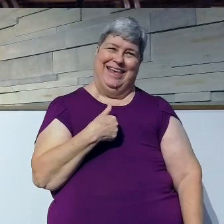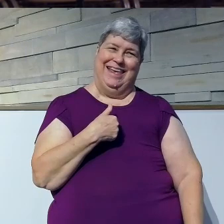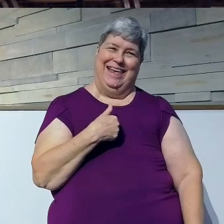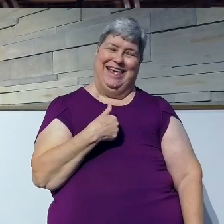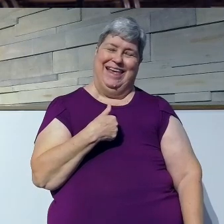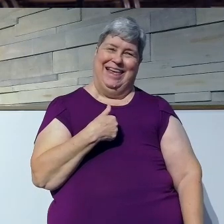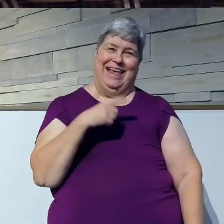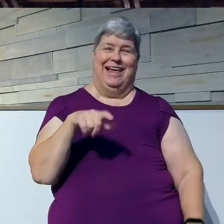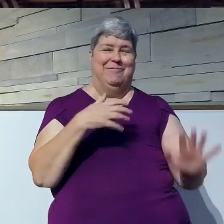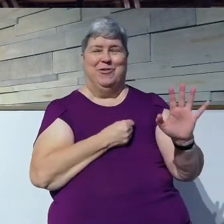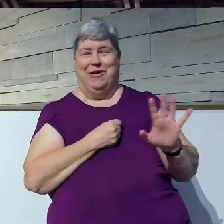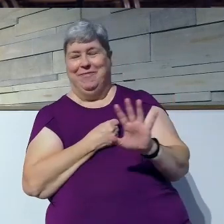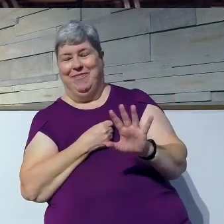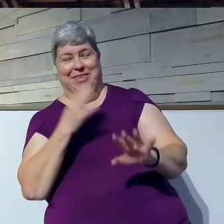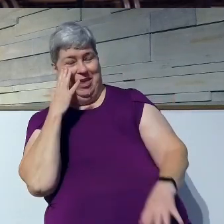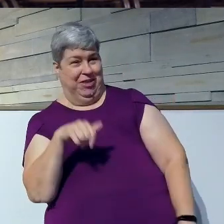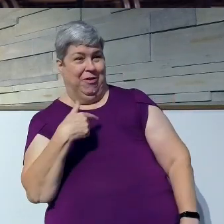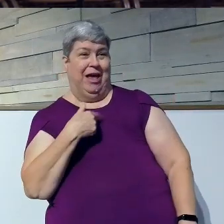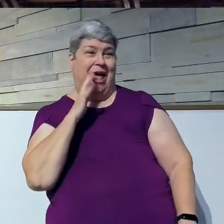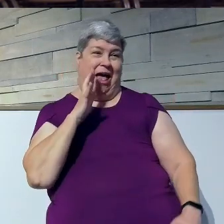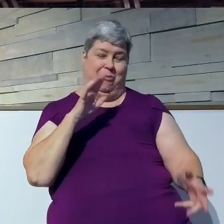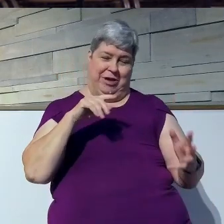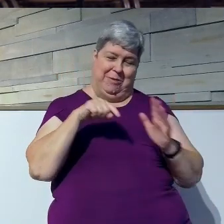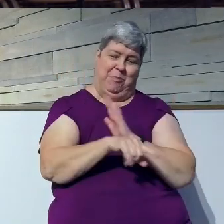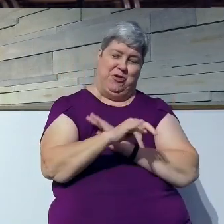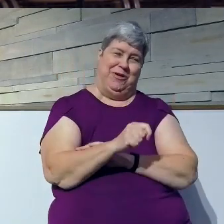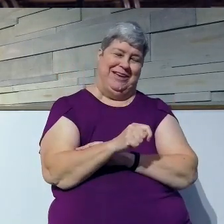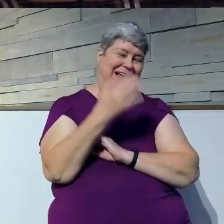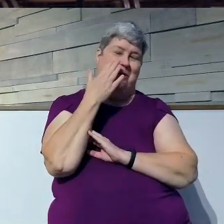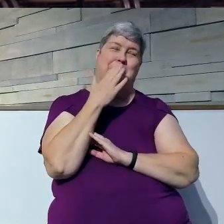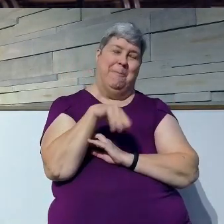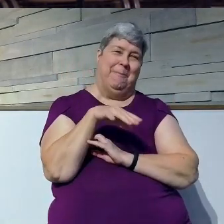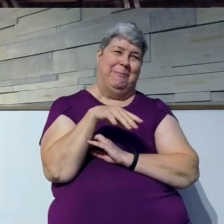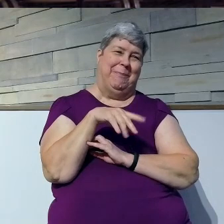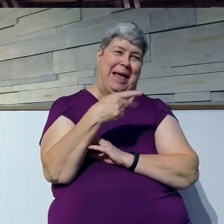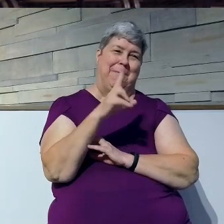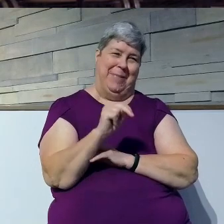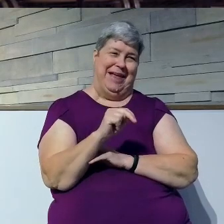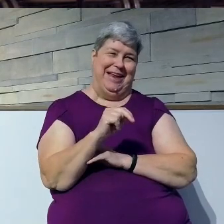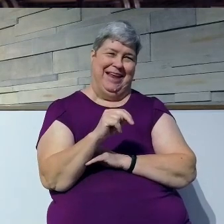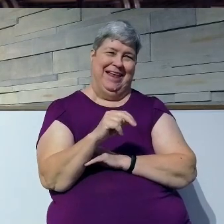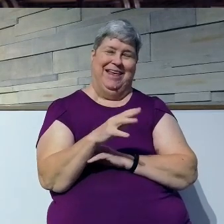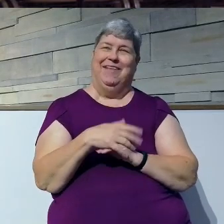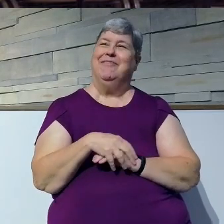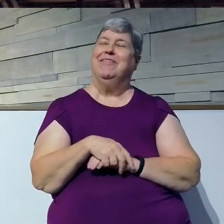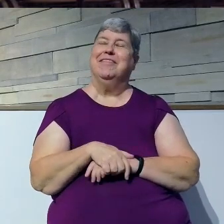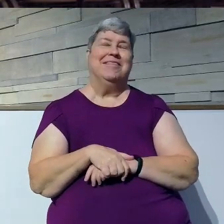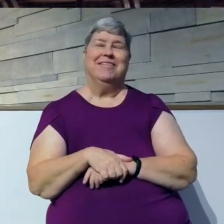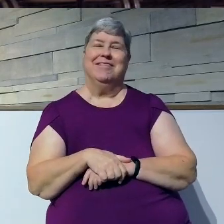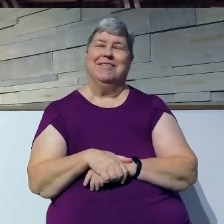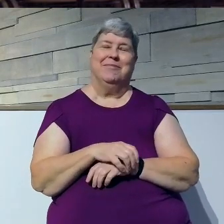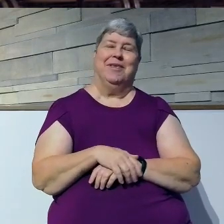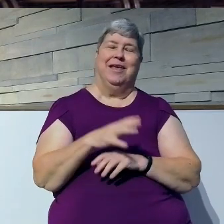would, okay, I've got to go there. I'm sorry, dear. You know I would butcher it, right? I'm sorry, bad pun. I had to go there, all right? Yes, you know I would butcher the sacrifice.